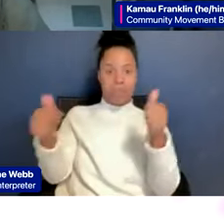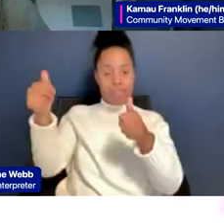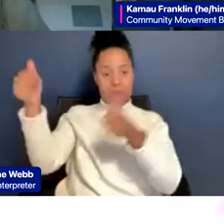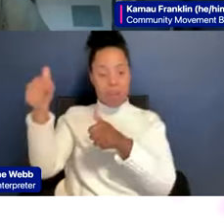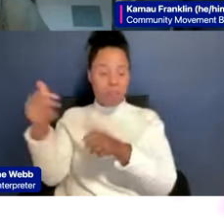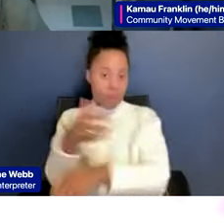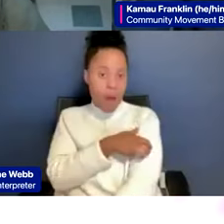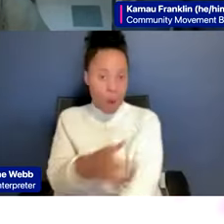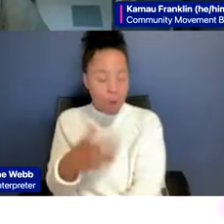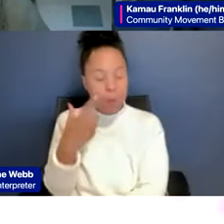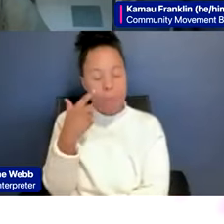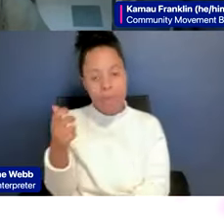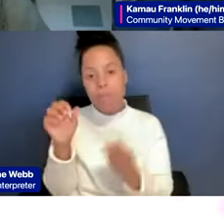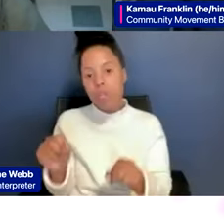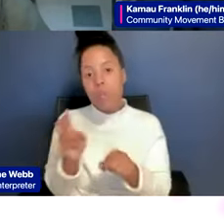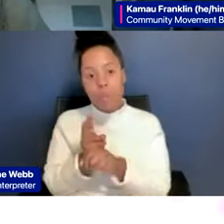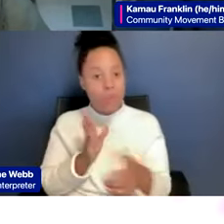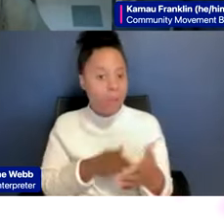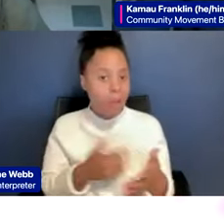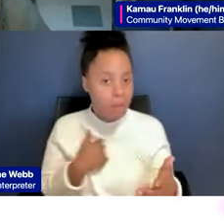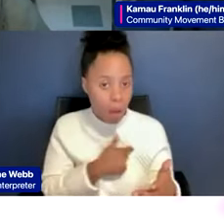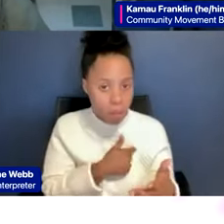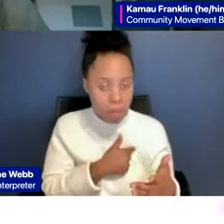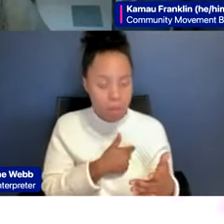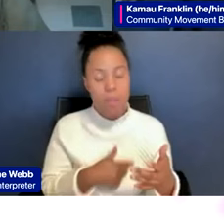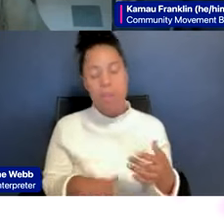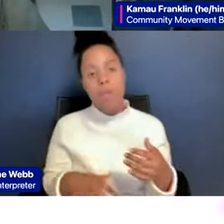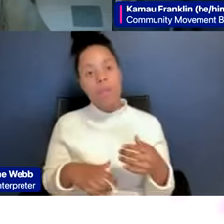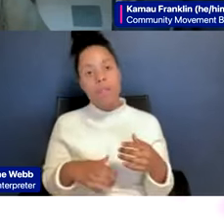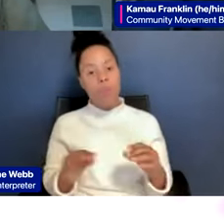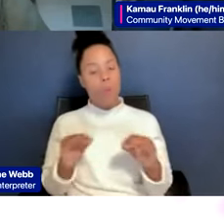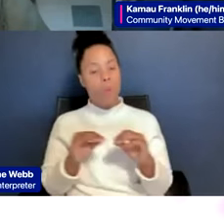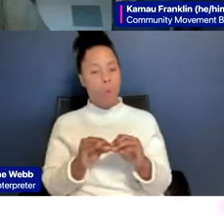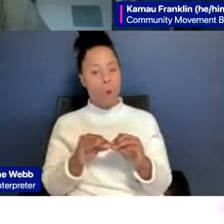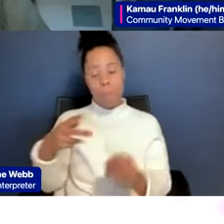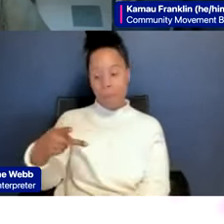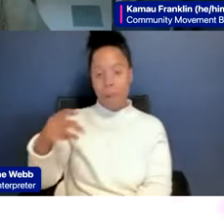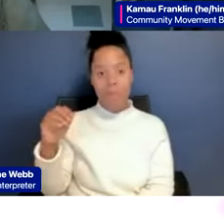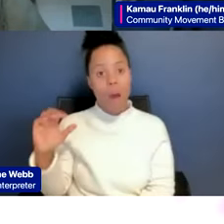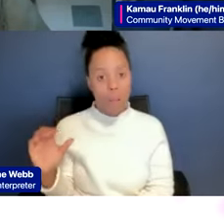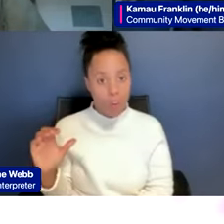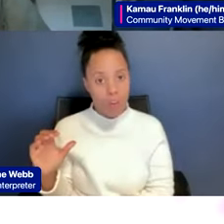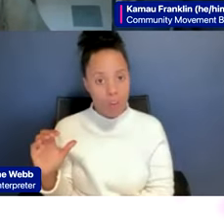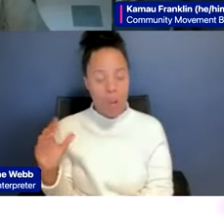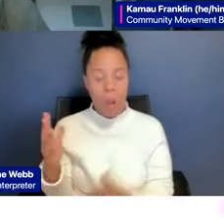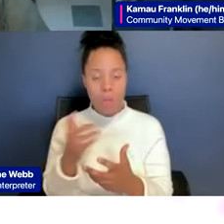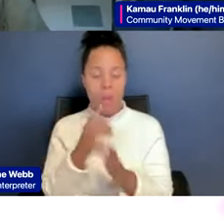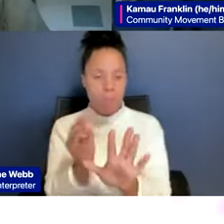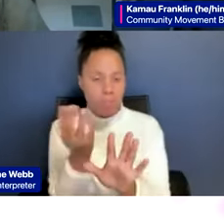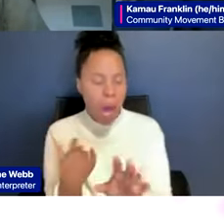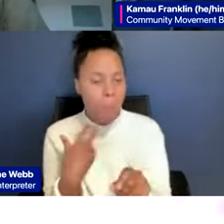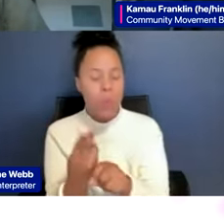because it can be used against us. So the more people of color, I want to say, and I'm using that